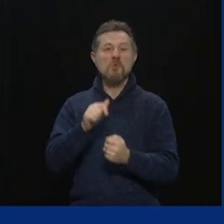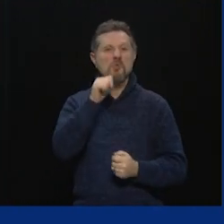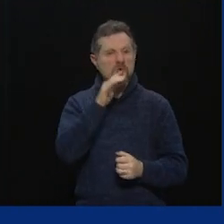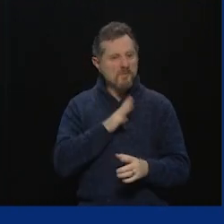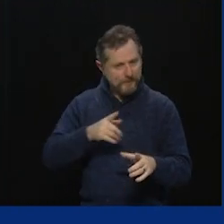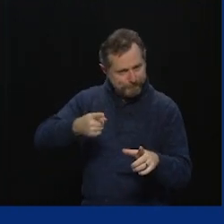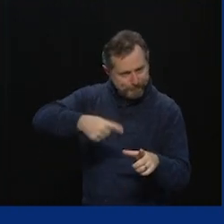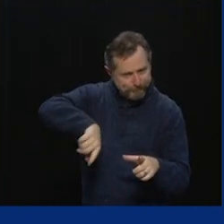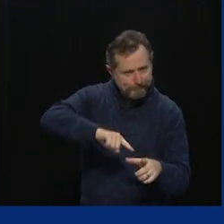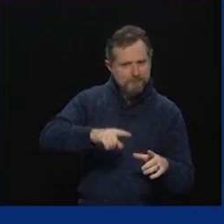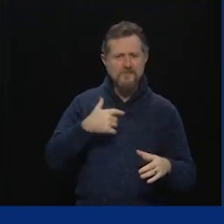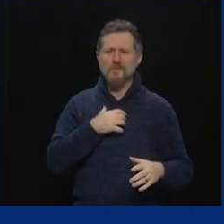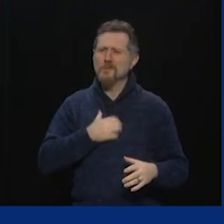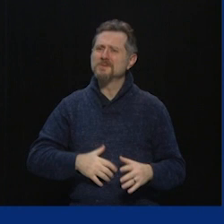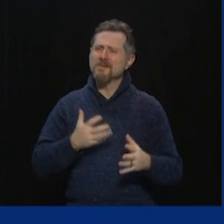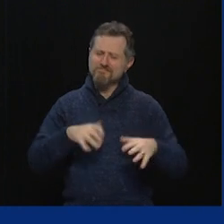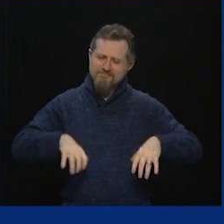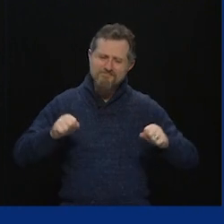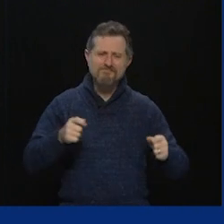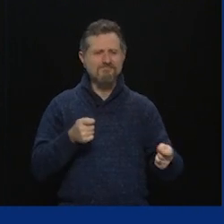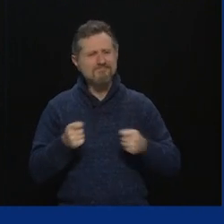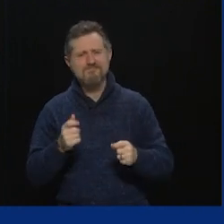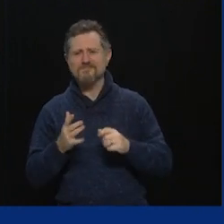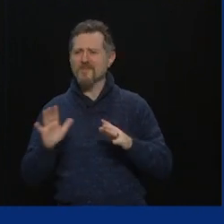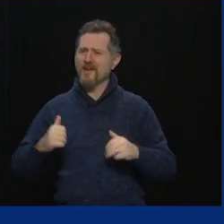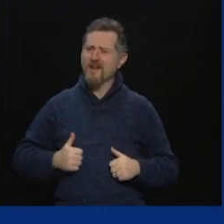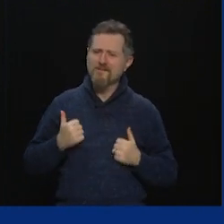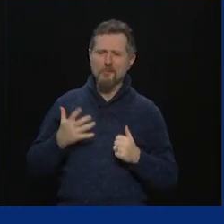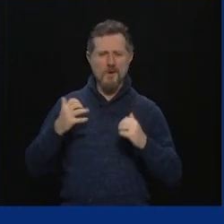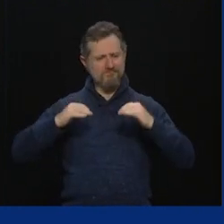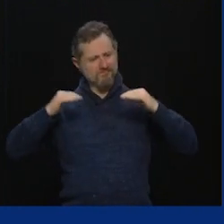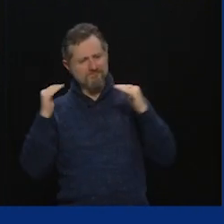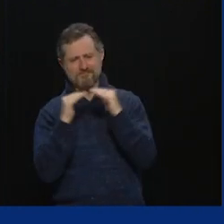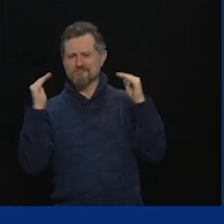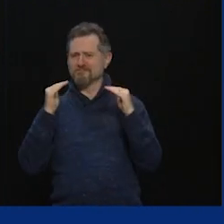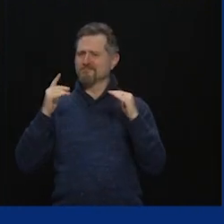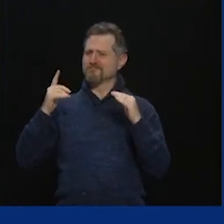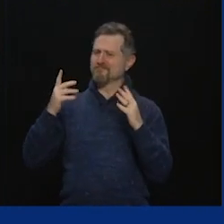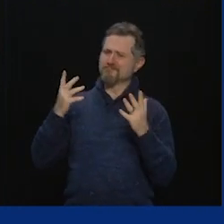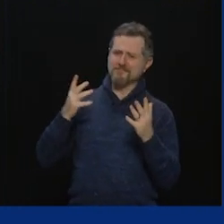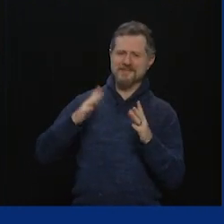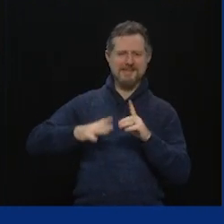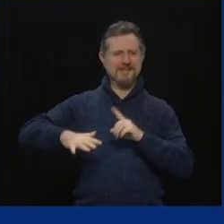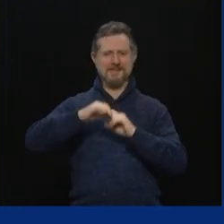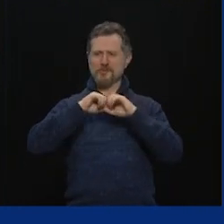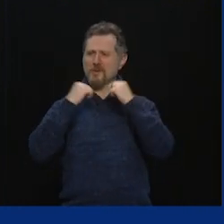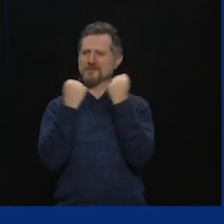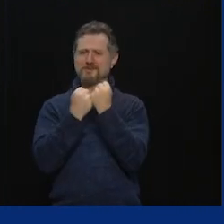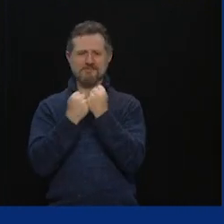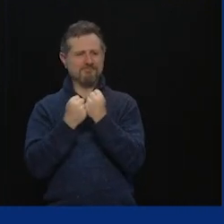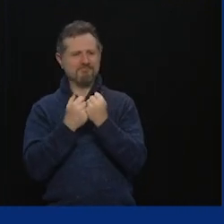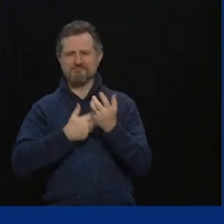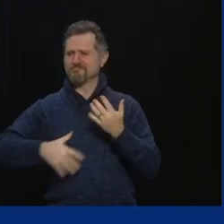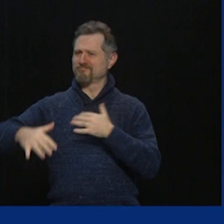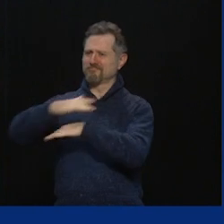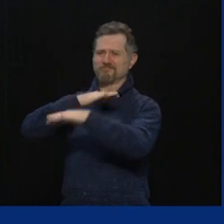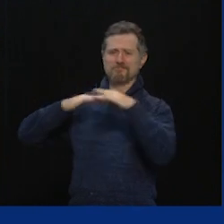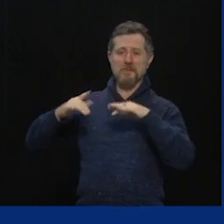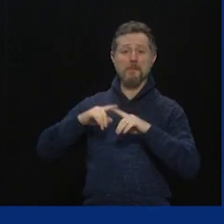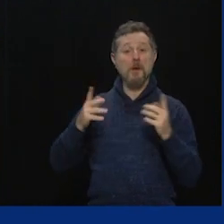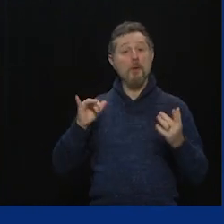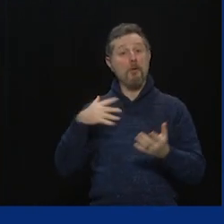take control of their lives and take an equal place in society. And so learning,